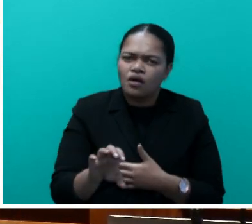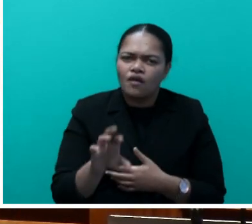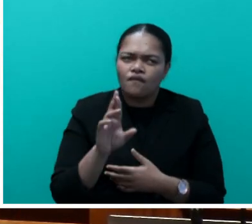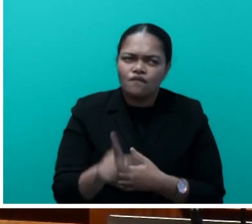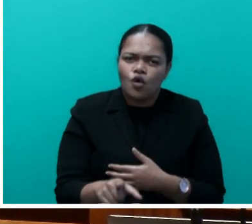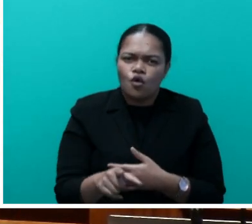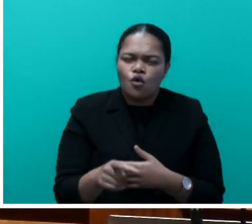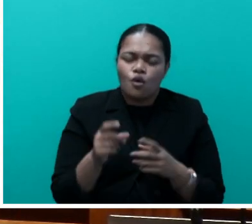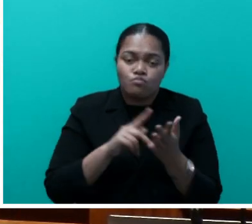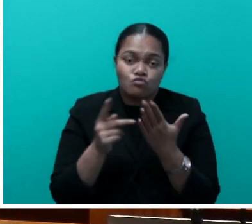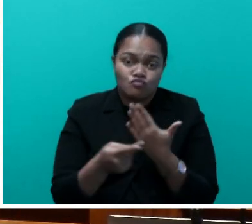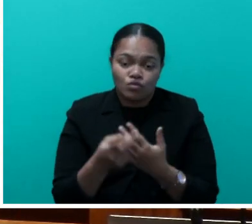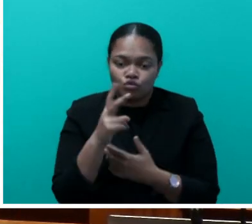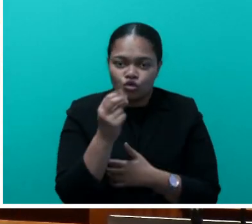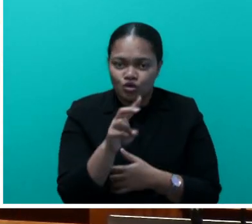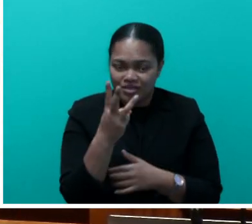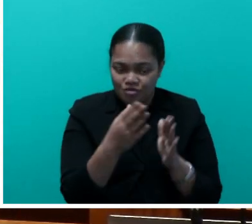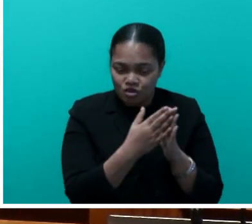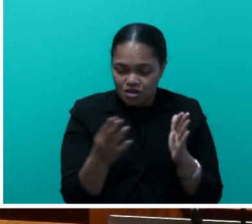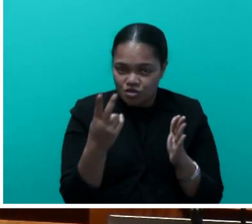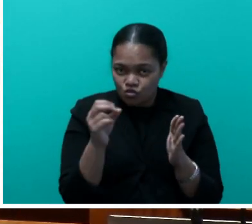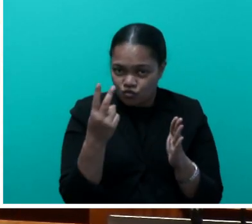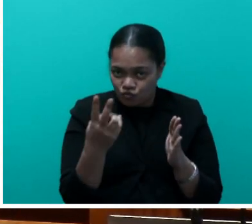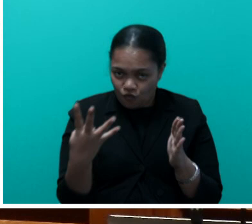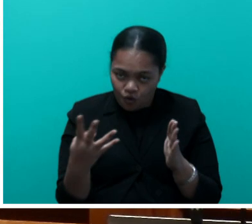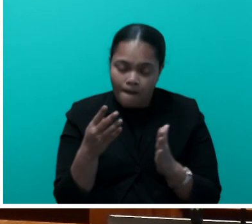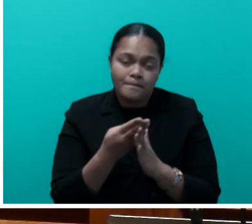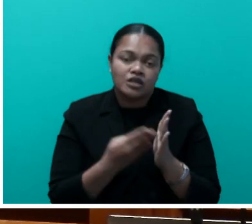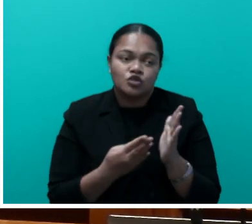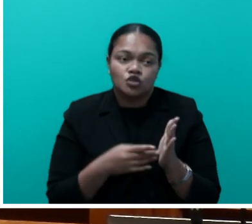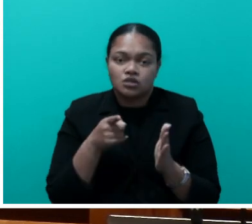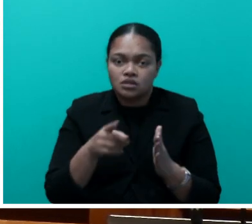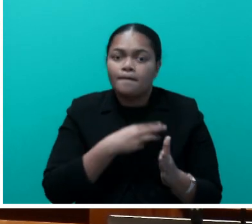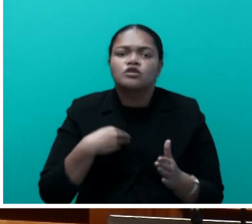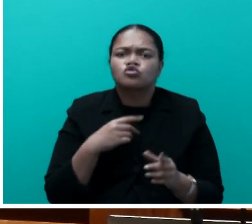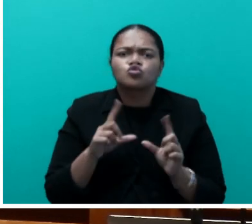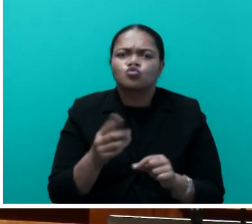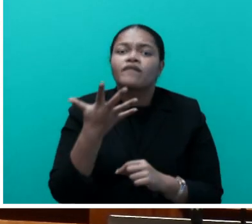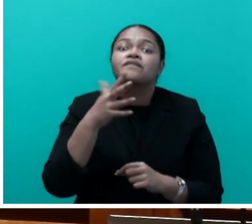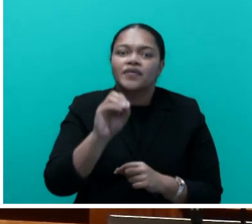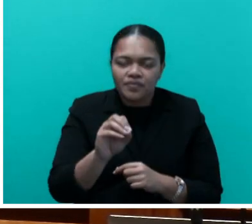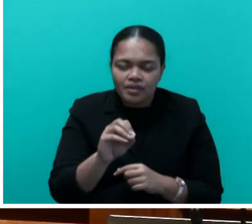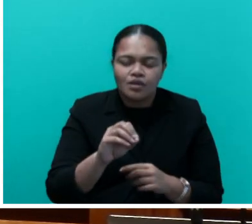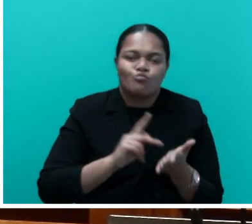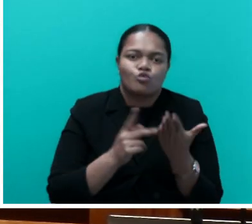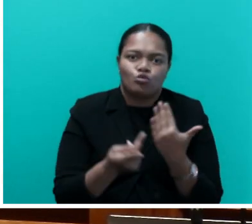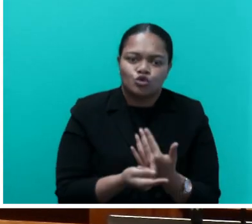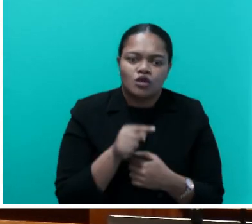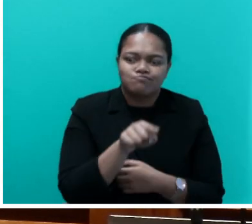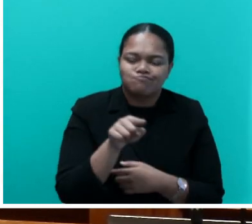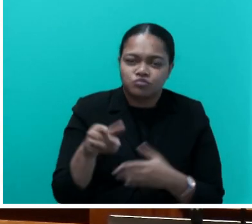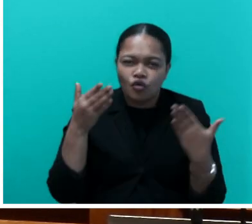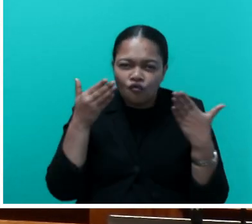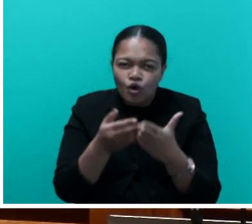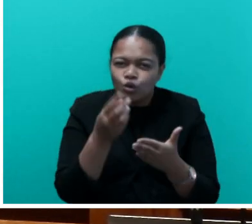the 2023-2024 budget, the Ministry was able to implement a total of 50 projects across the country, focusing on three